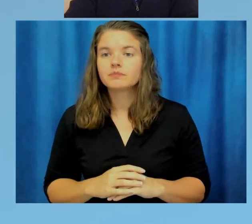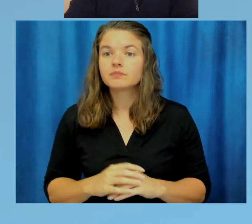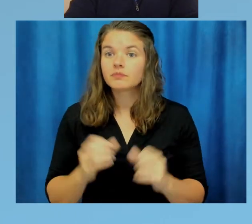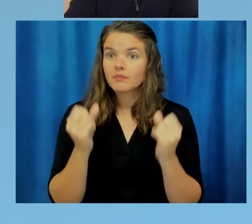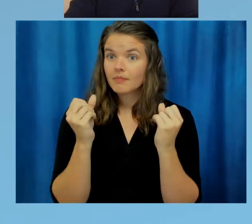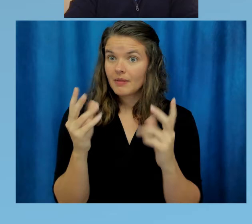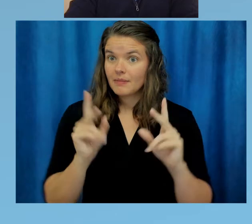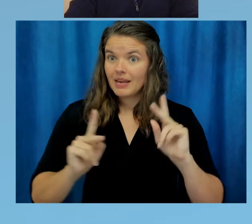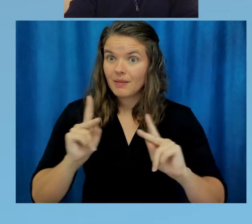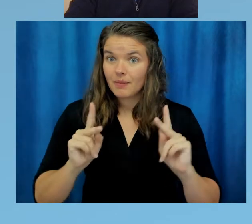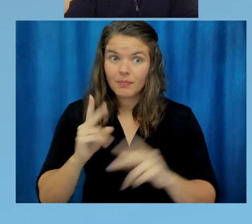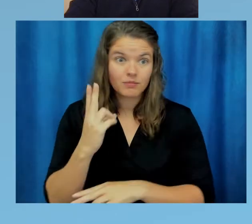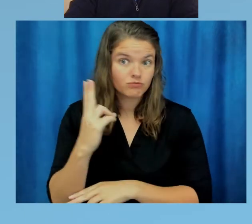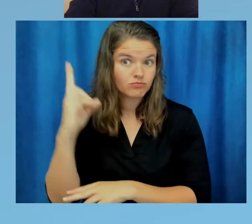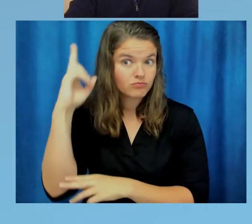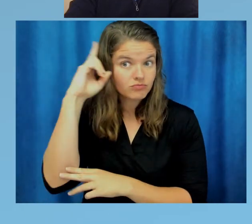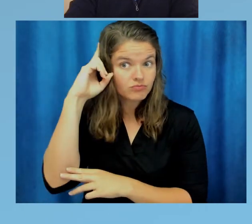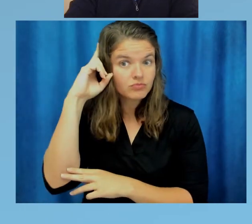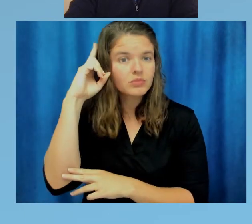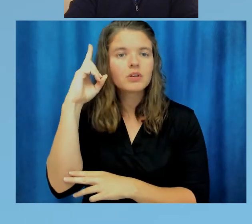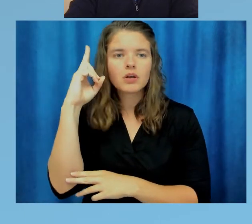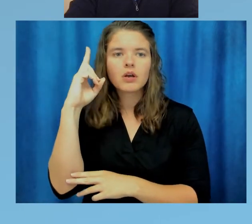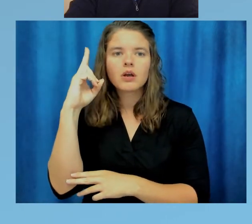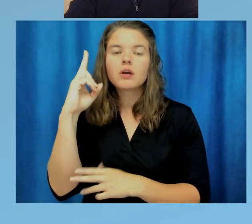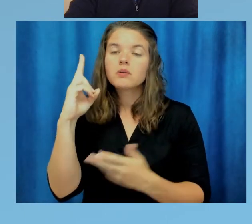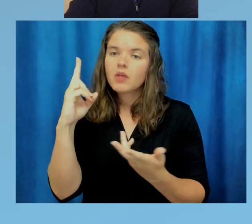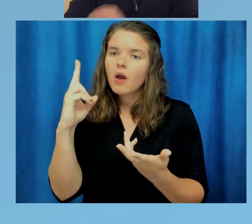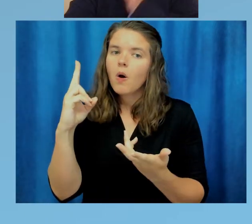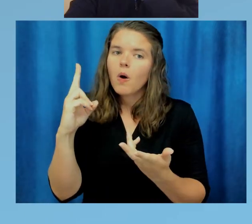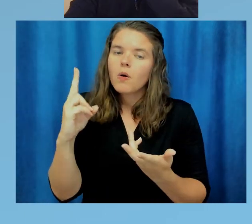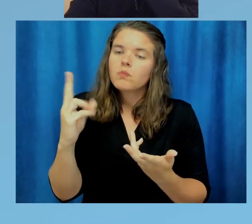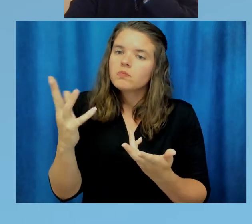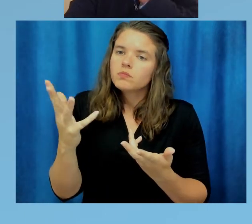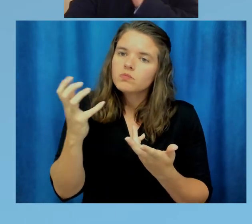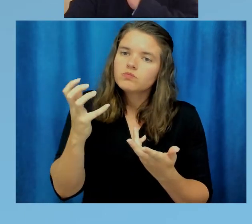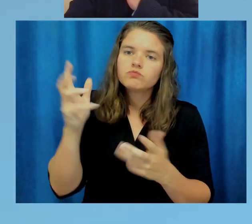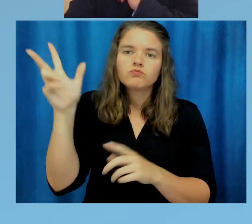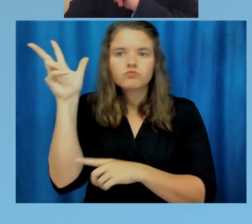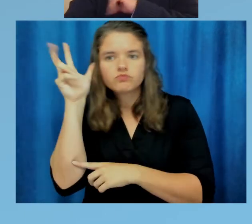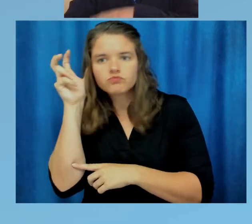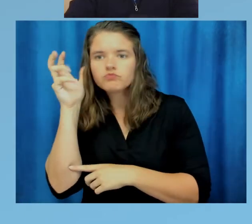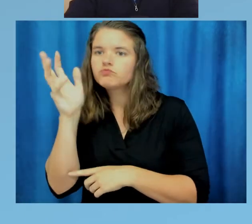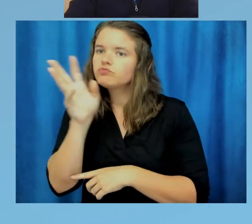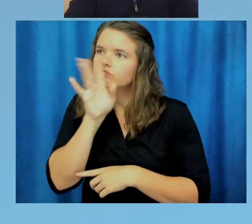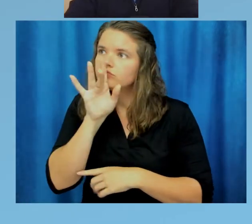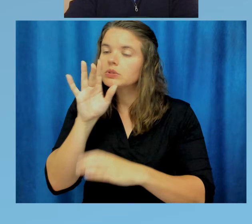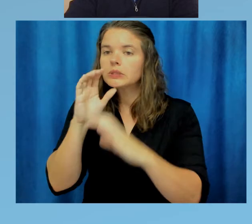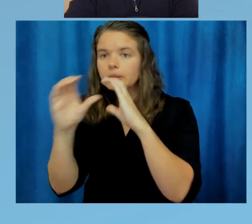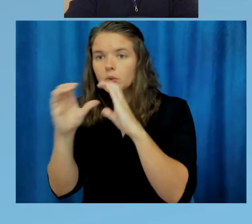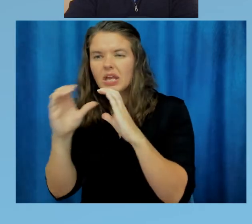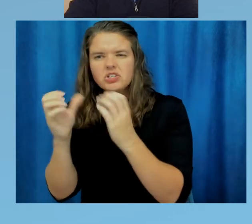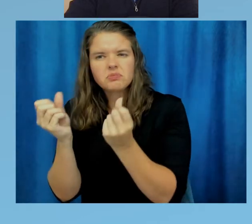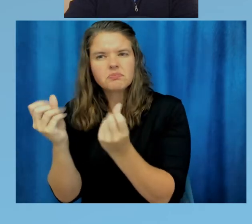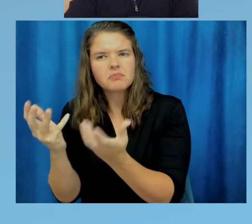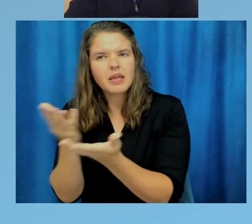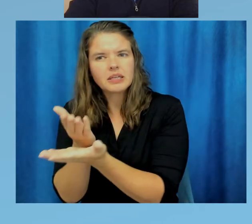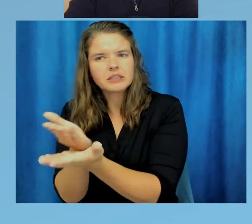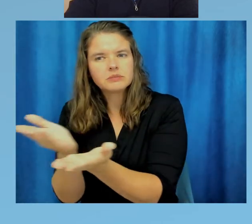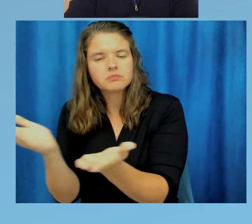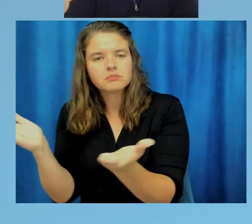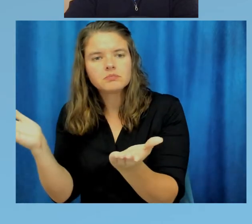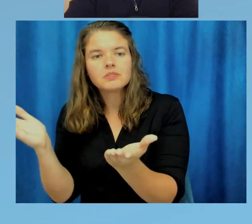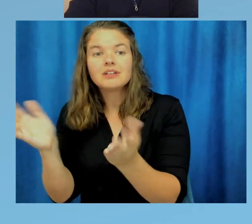While many people with a cochlear implant opt for listening and speaking as a communication